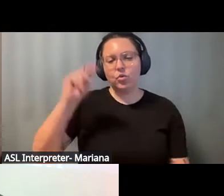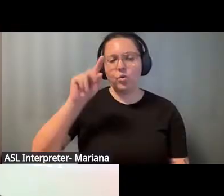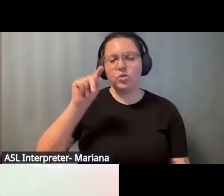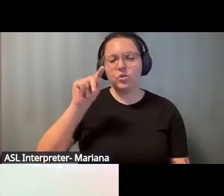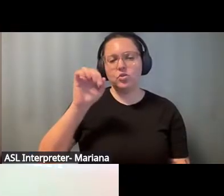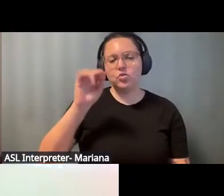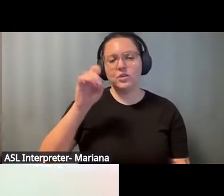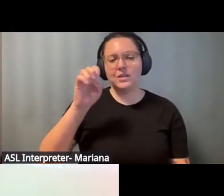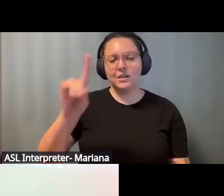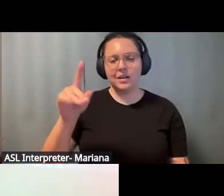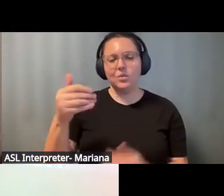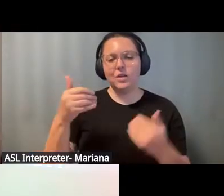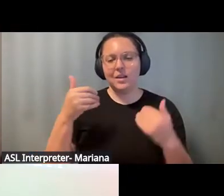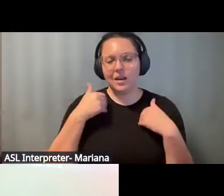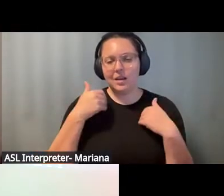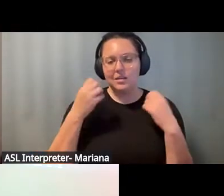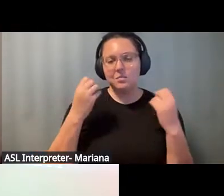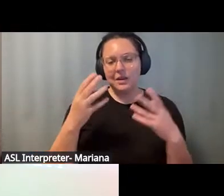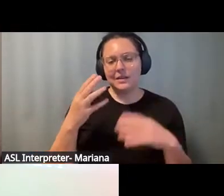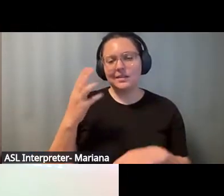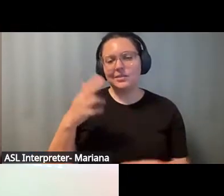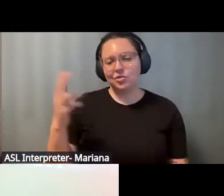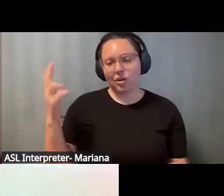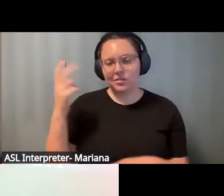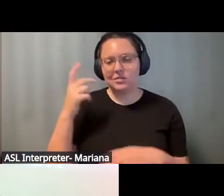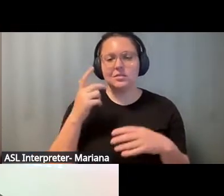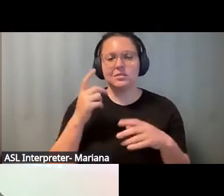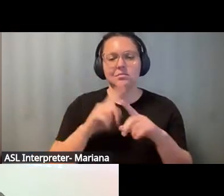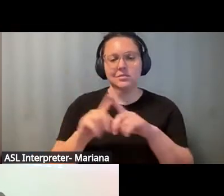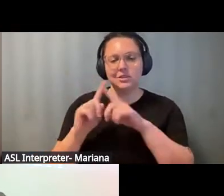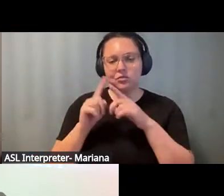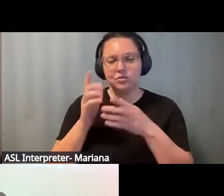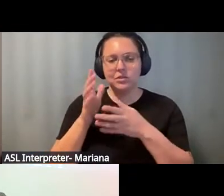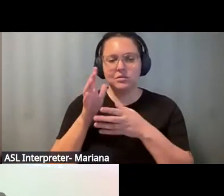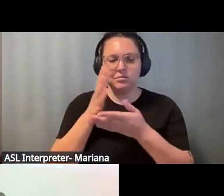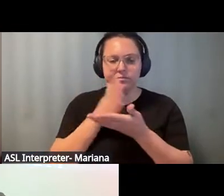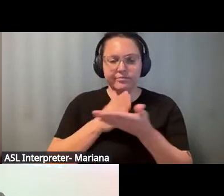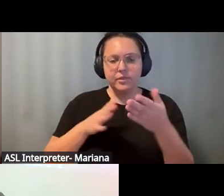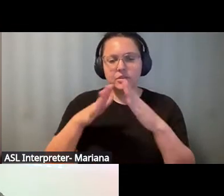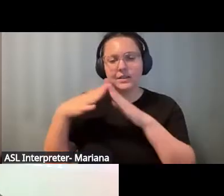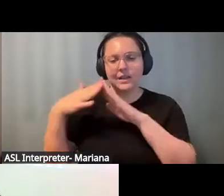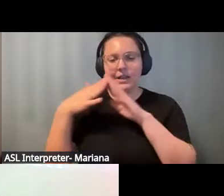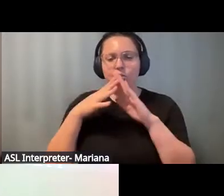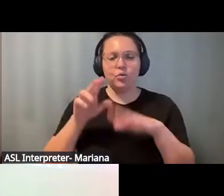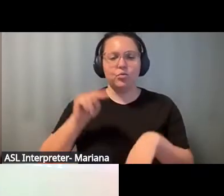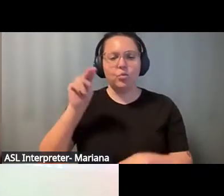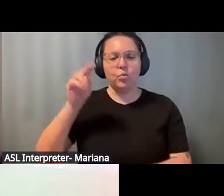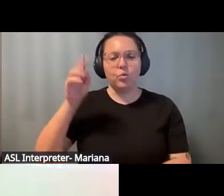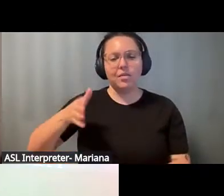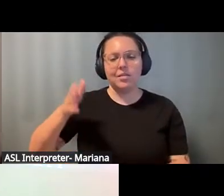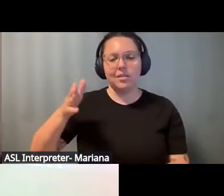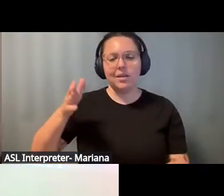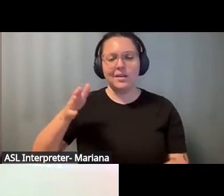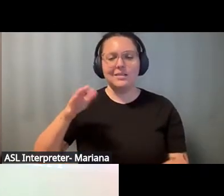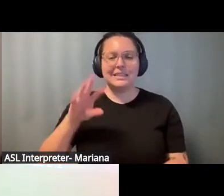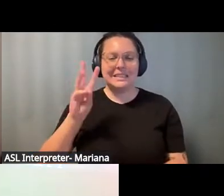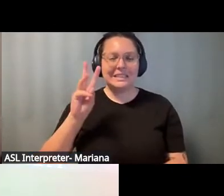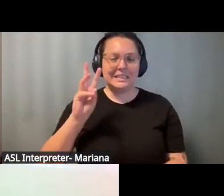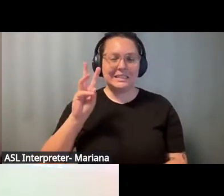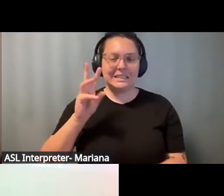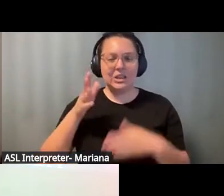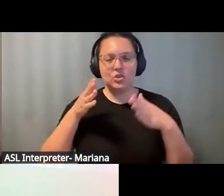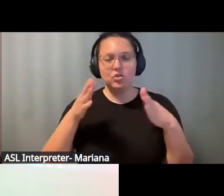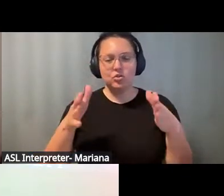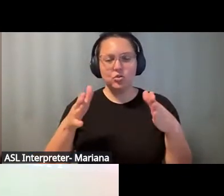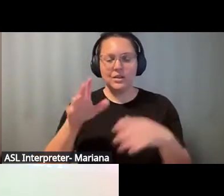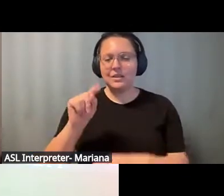end, whether it's off of 16th Street or Trinidad Avenue. There's been a heightened presence of